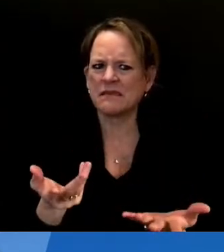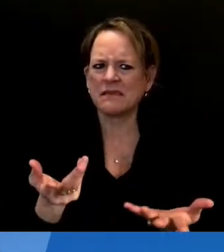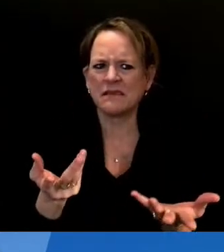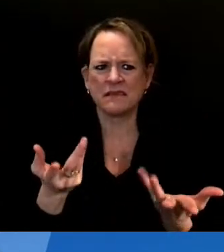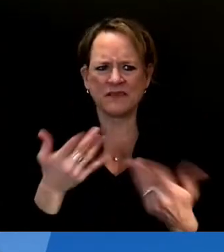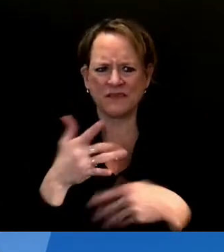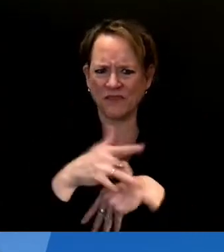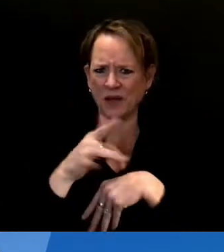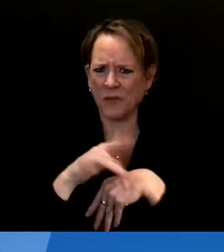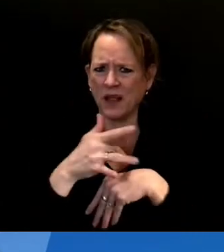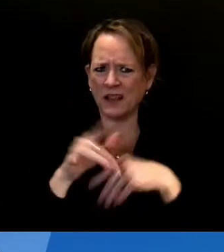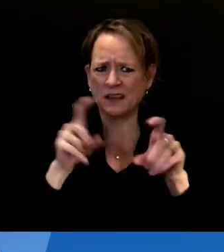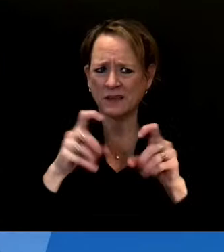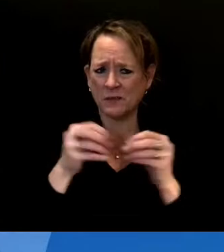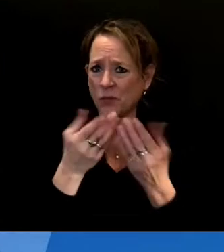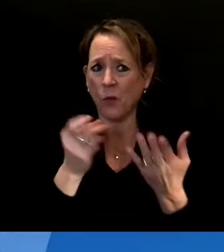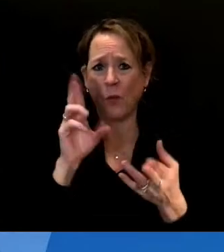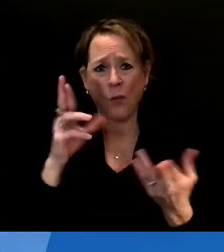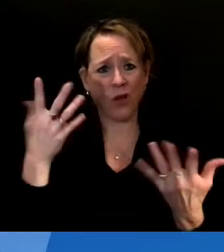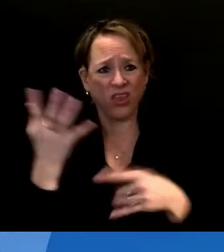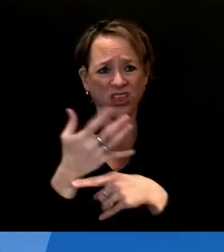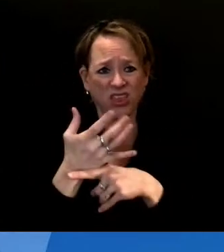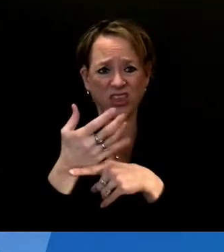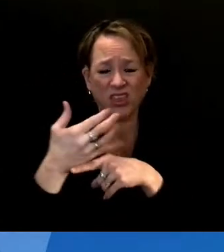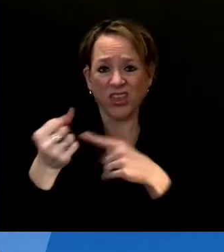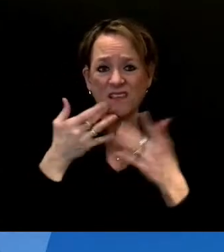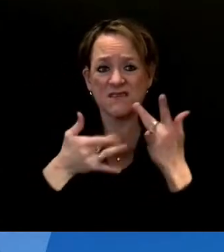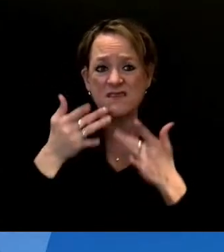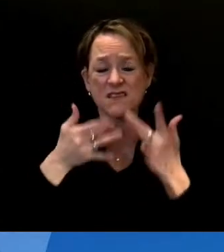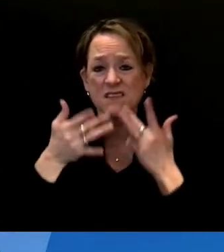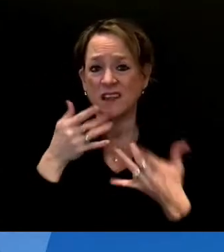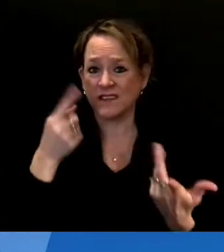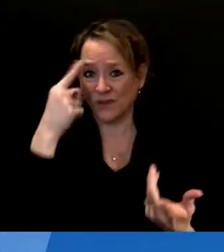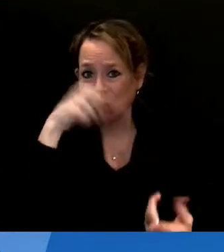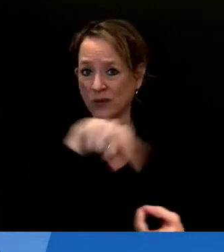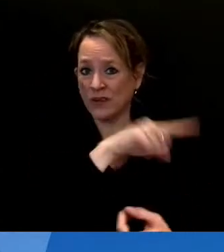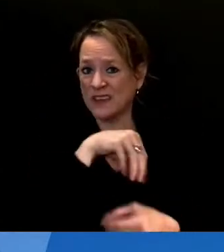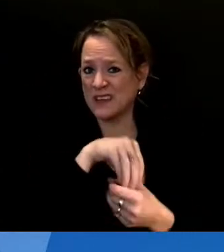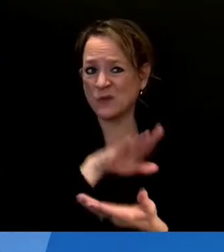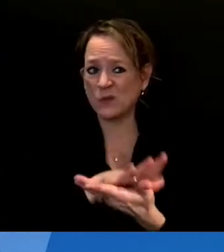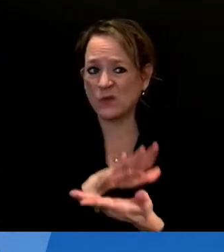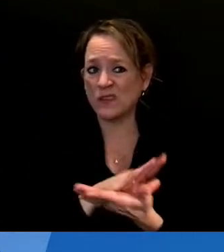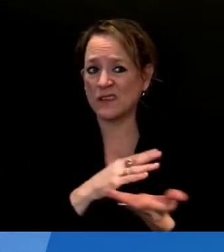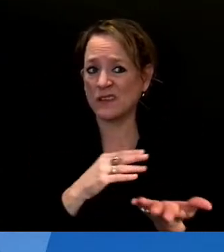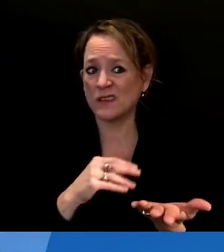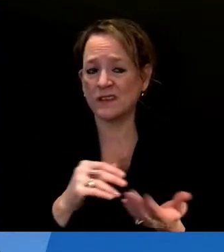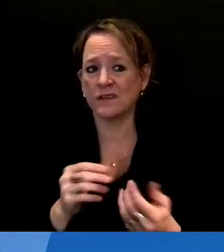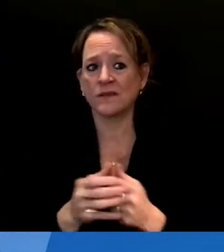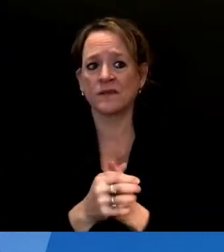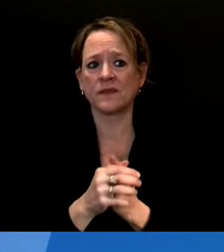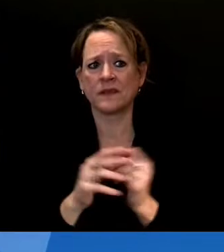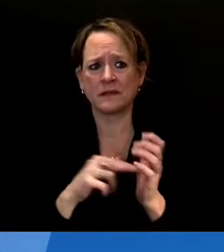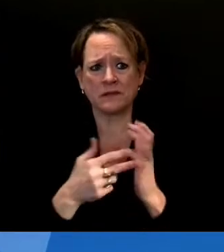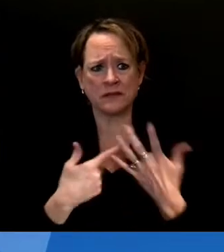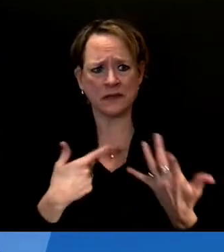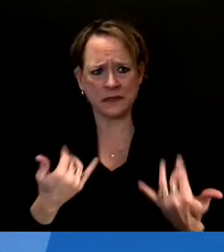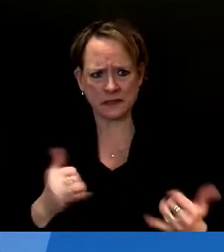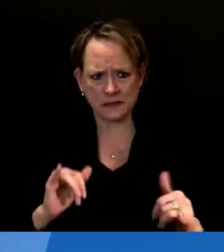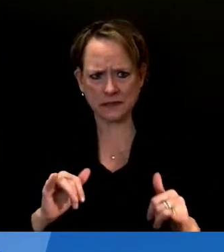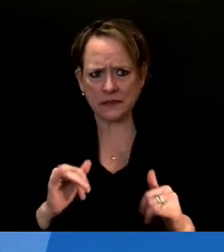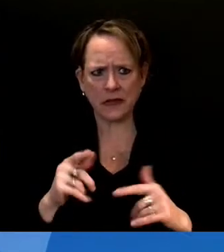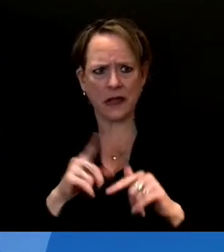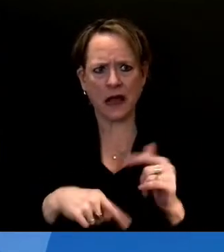schools? And is that making it harder to keep up with the demand for